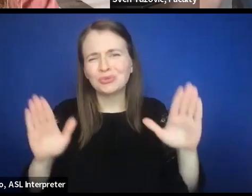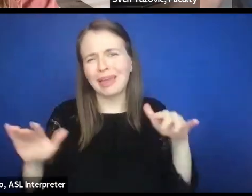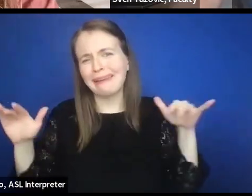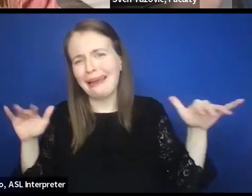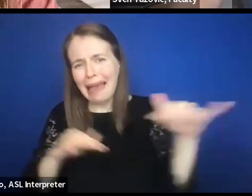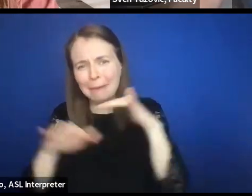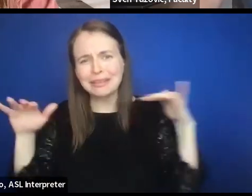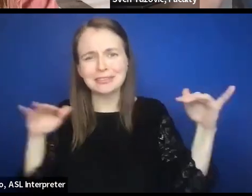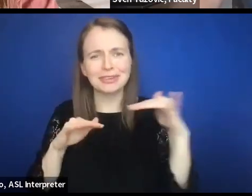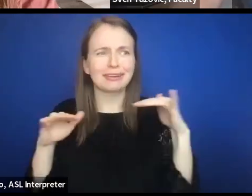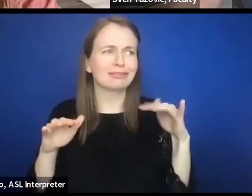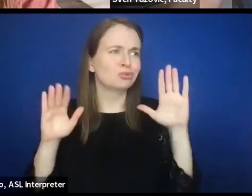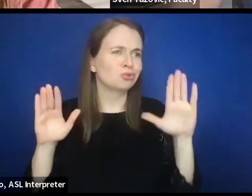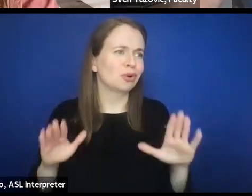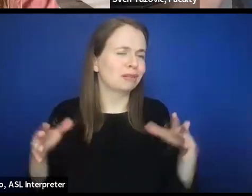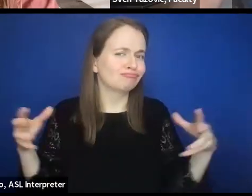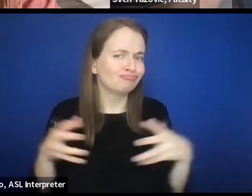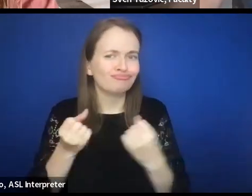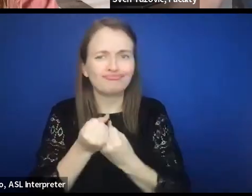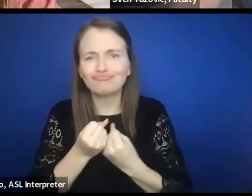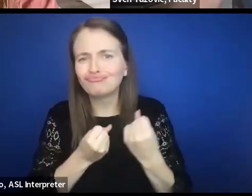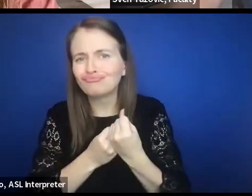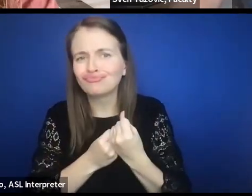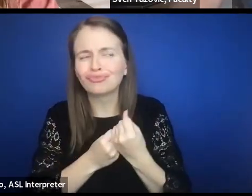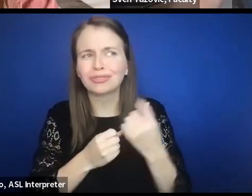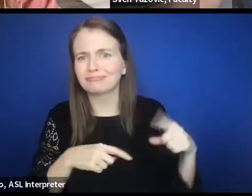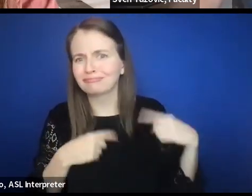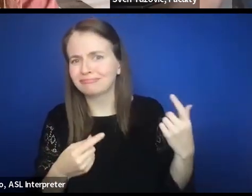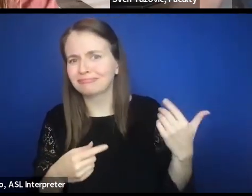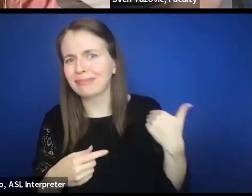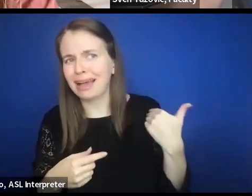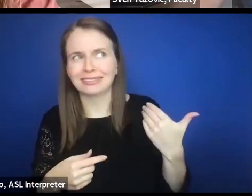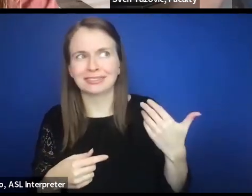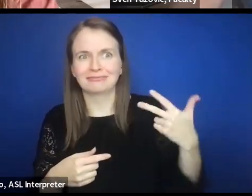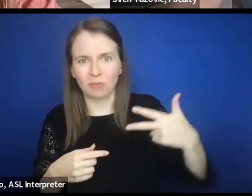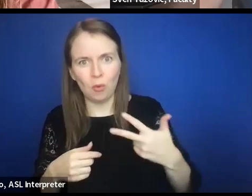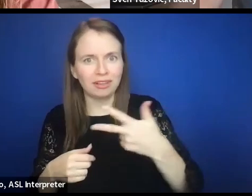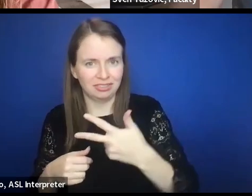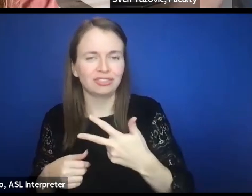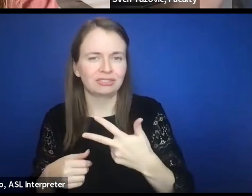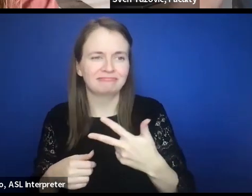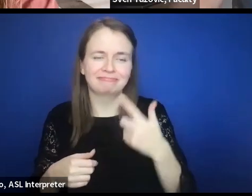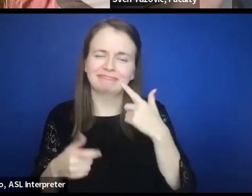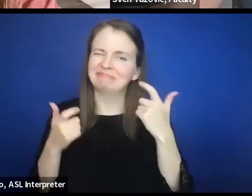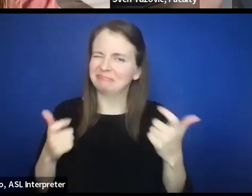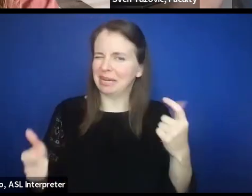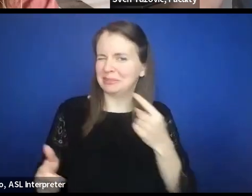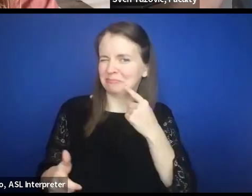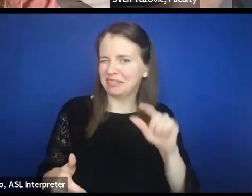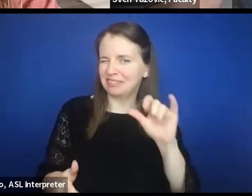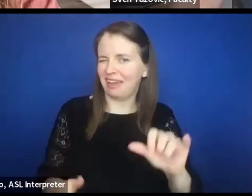atmosphere, such a great camaraderie over the last voyage. And I think that's one of the biggest things that I will